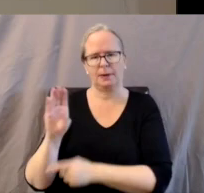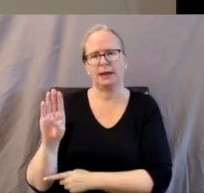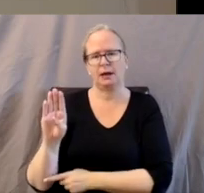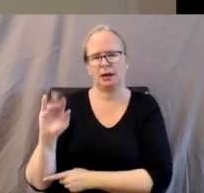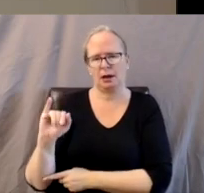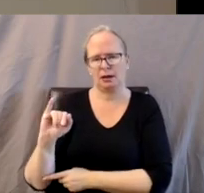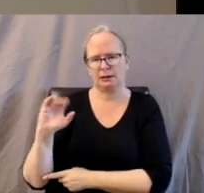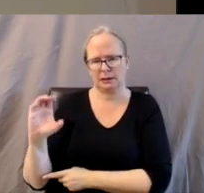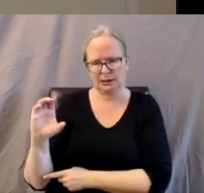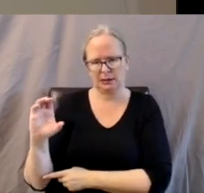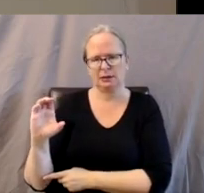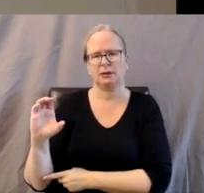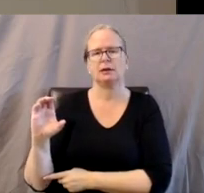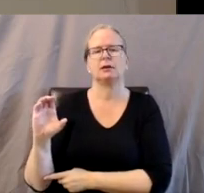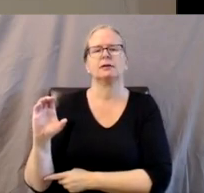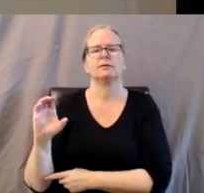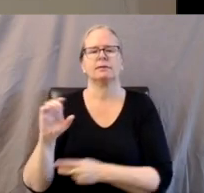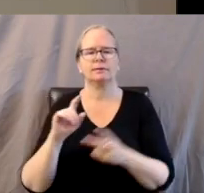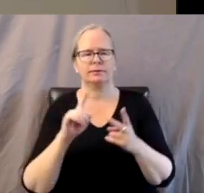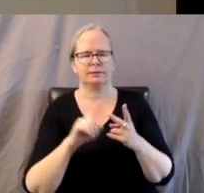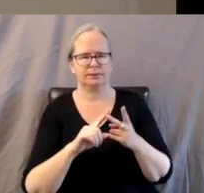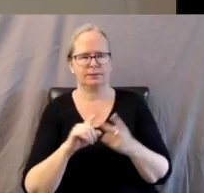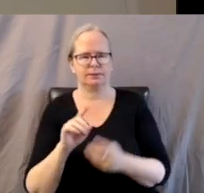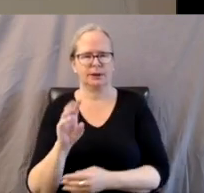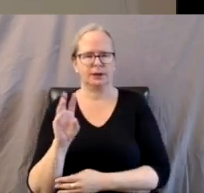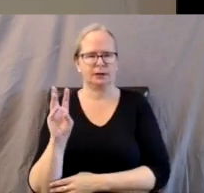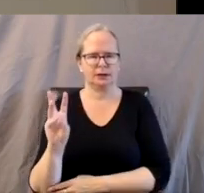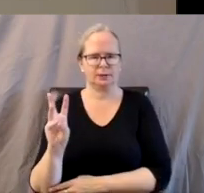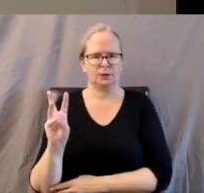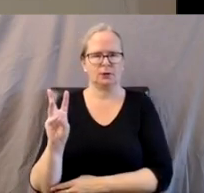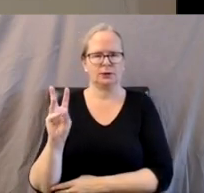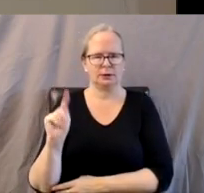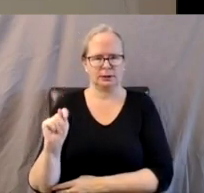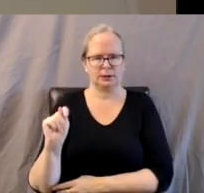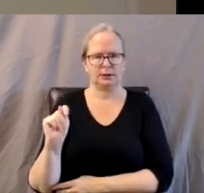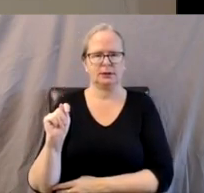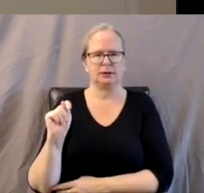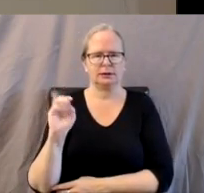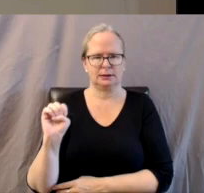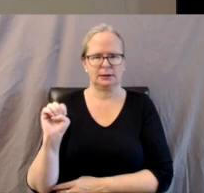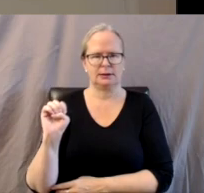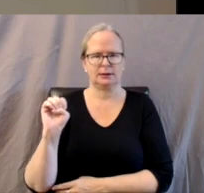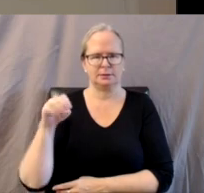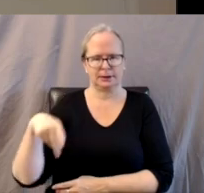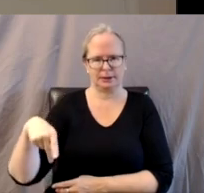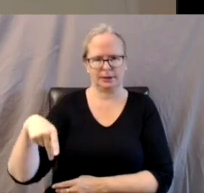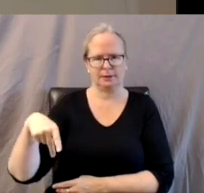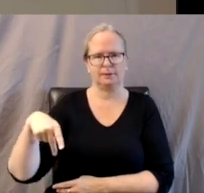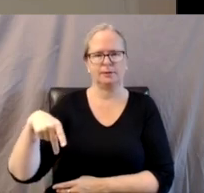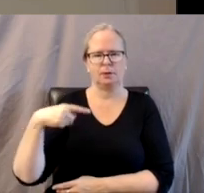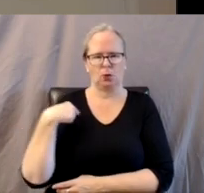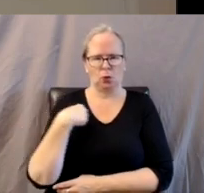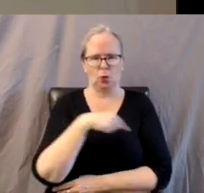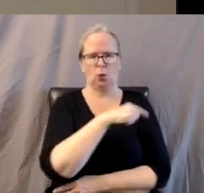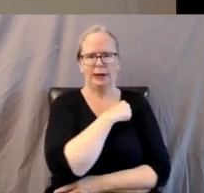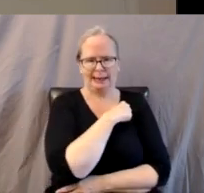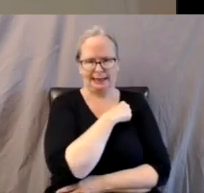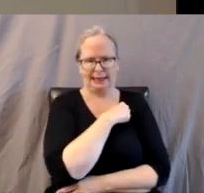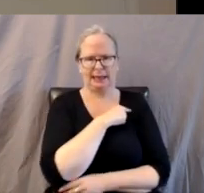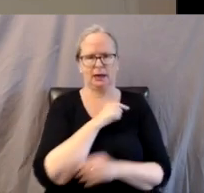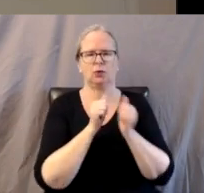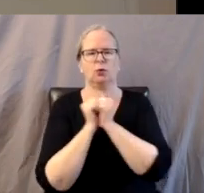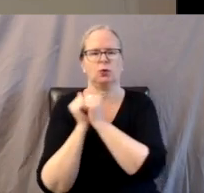WTEP. We Are Together Ending Poverty, which is a small grassroots group of individuals in